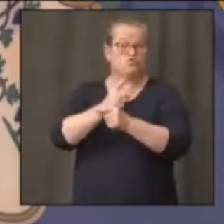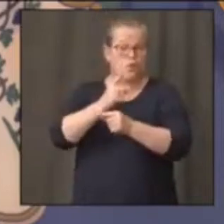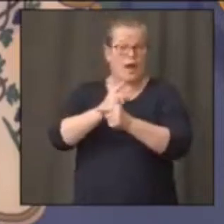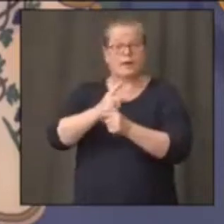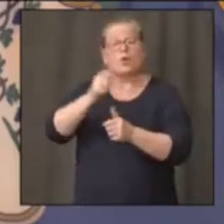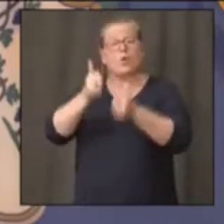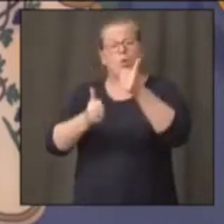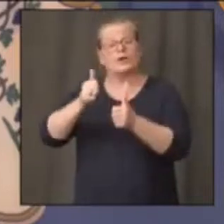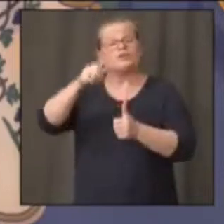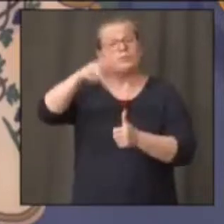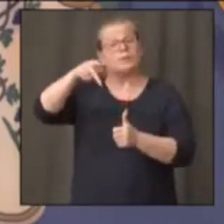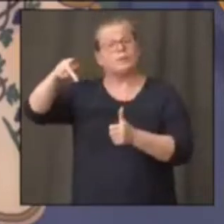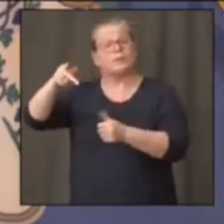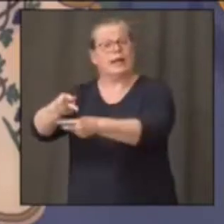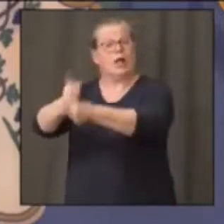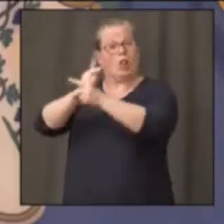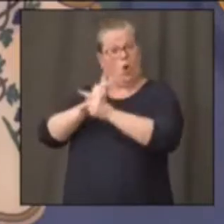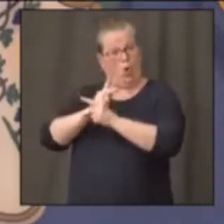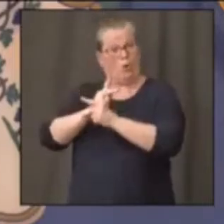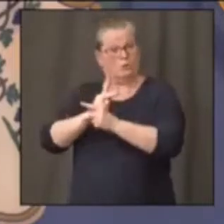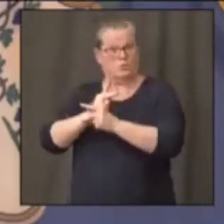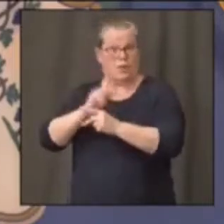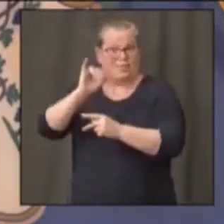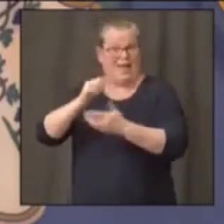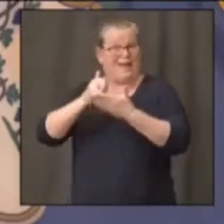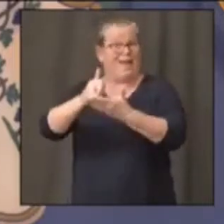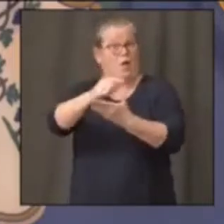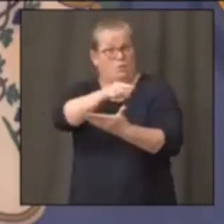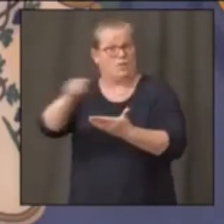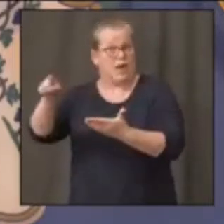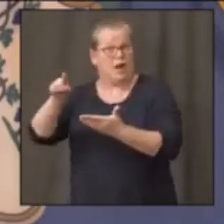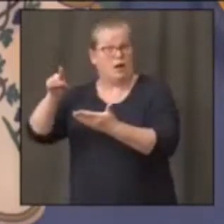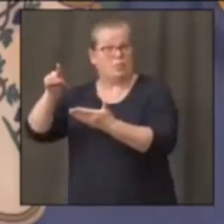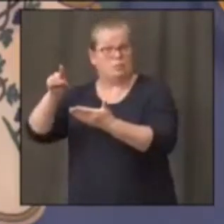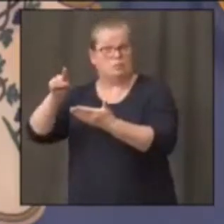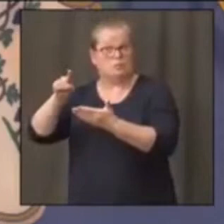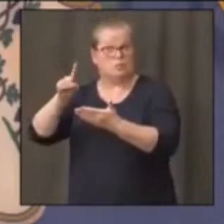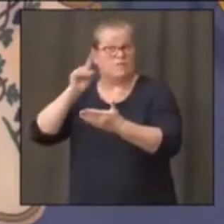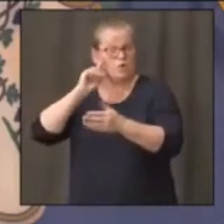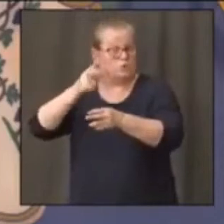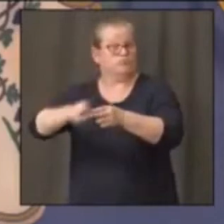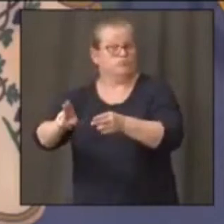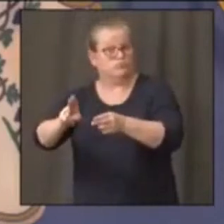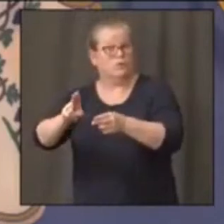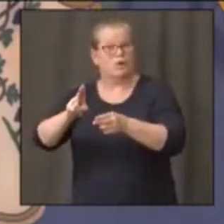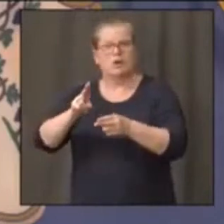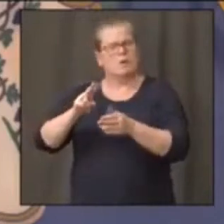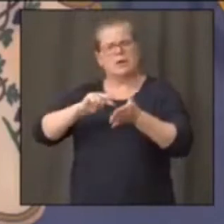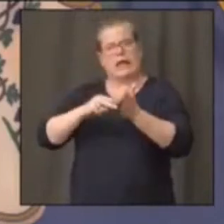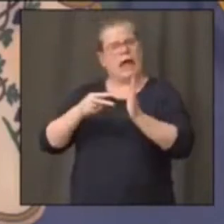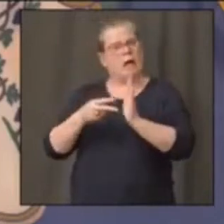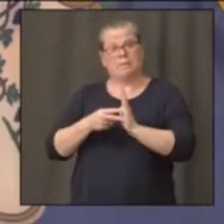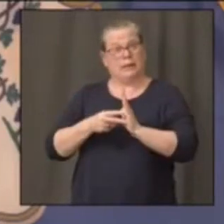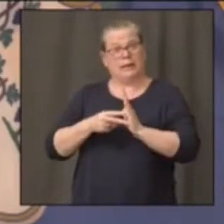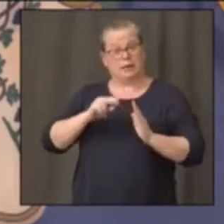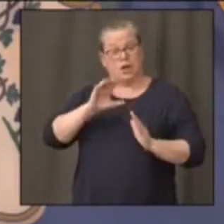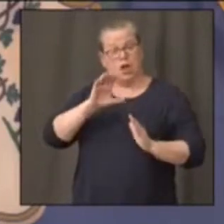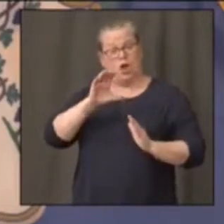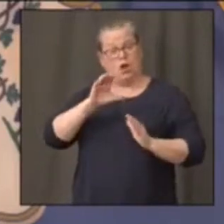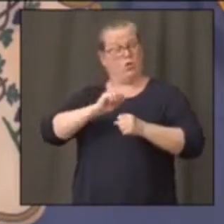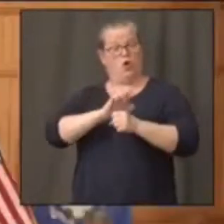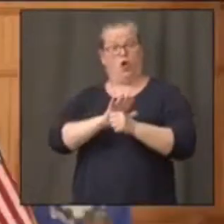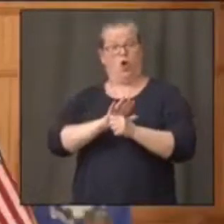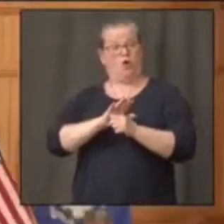loans, because that obviously helped tide them over a little bit, but that doesn't preclude them from also getting some COVID relief money.